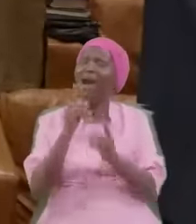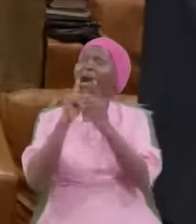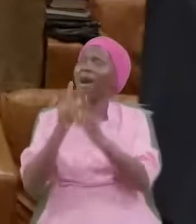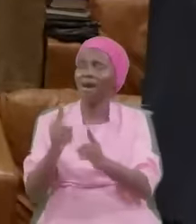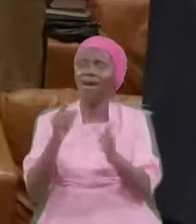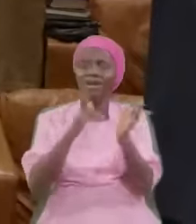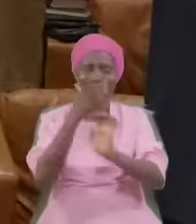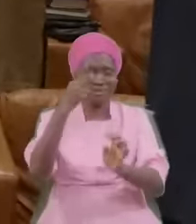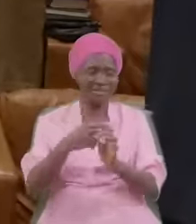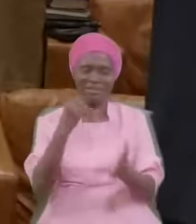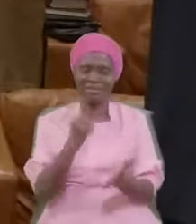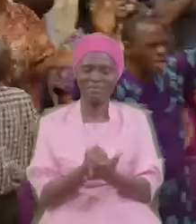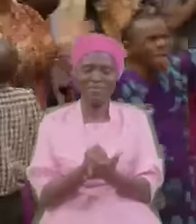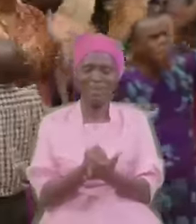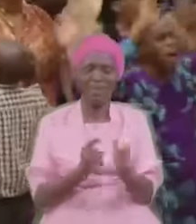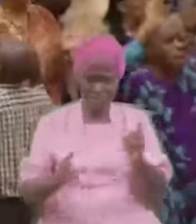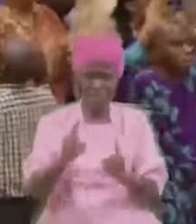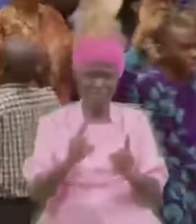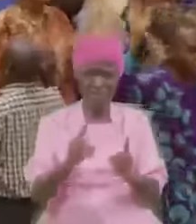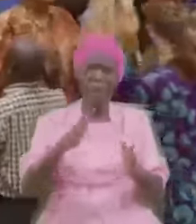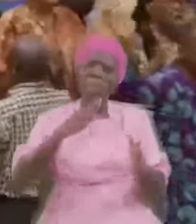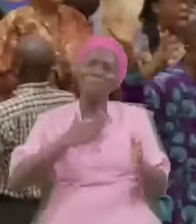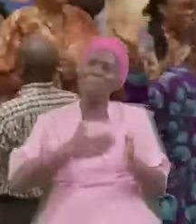My prayers are answered.